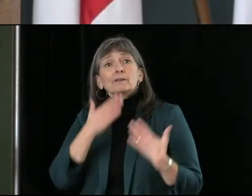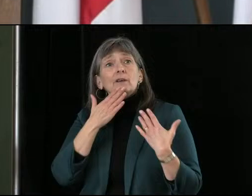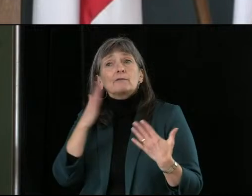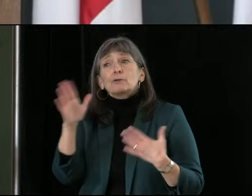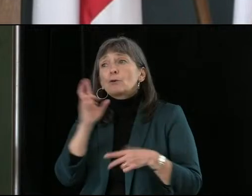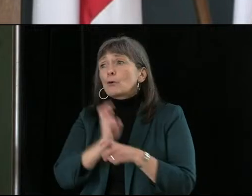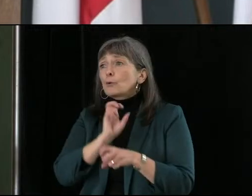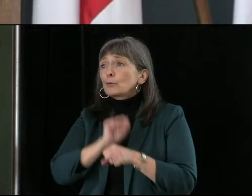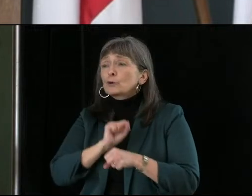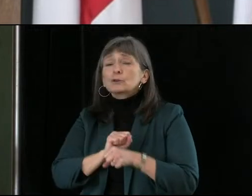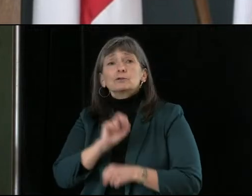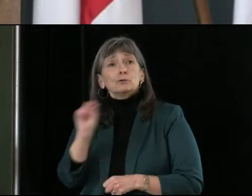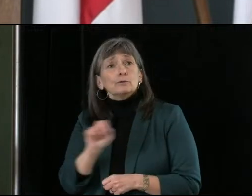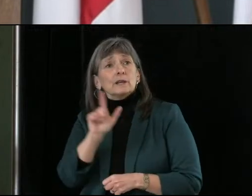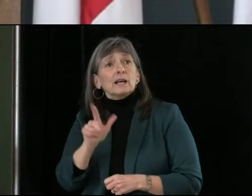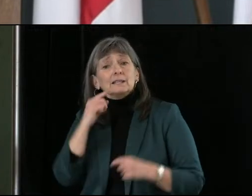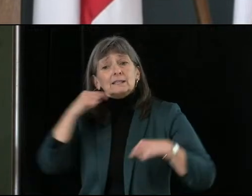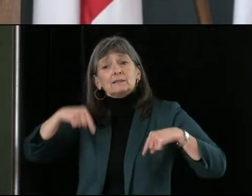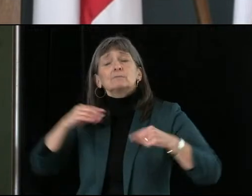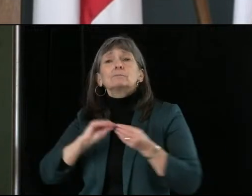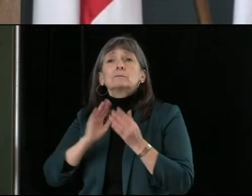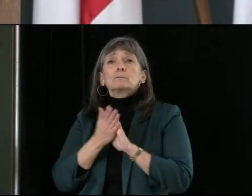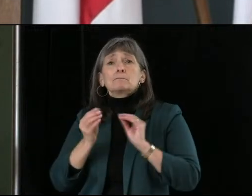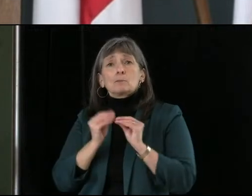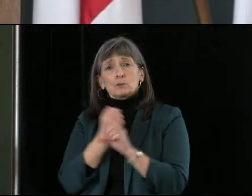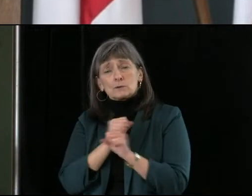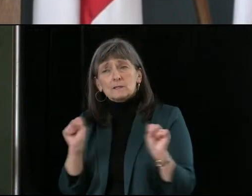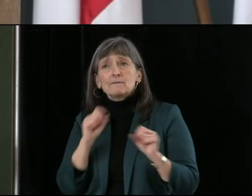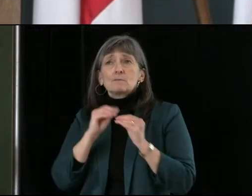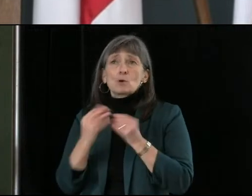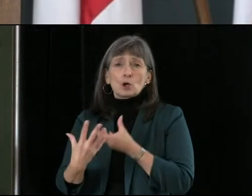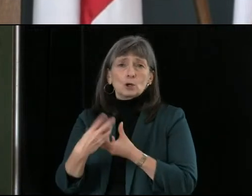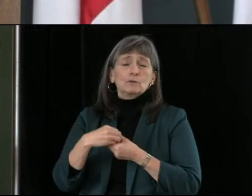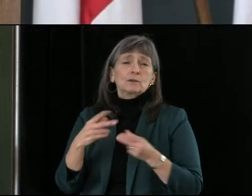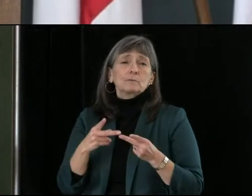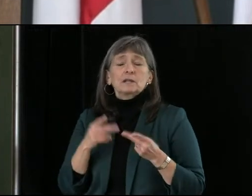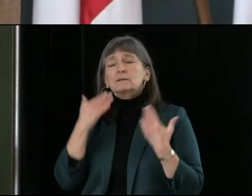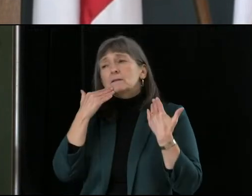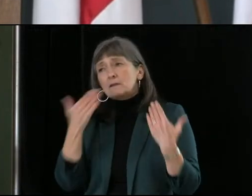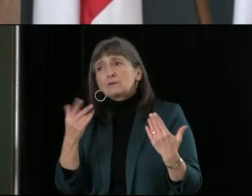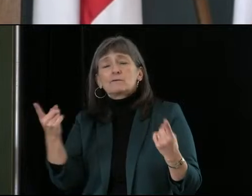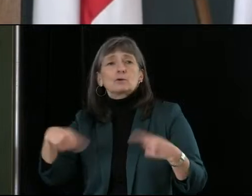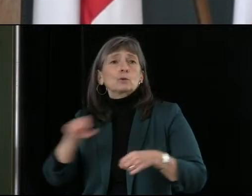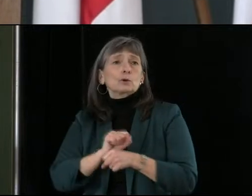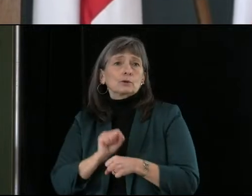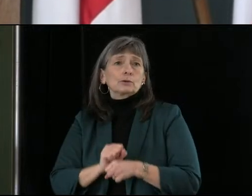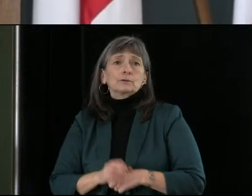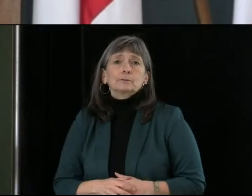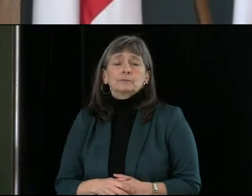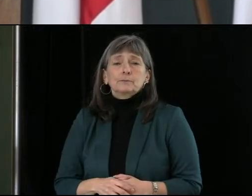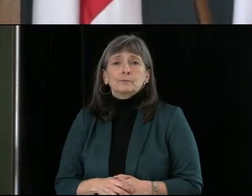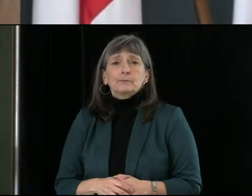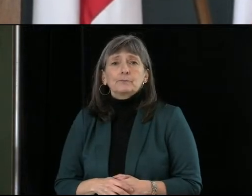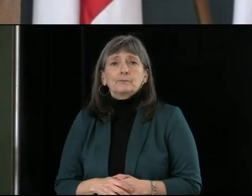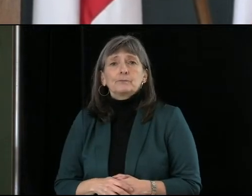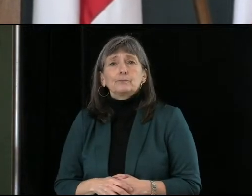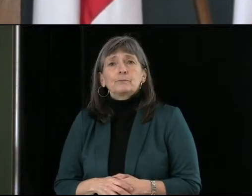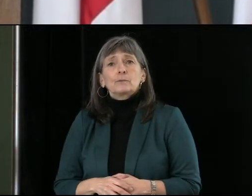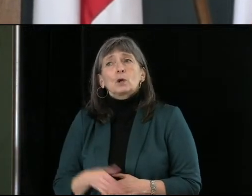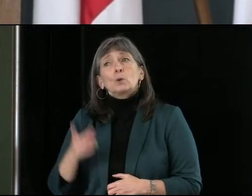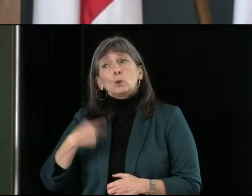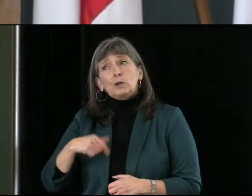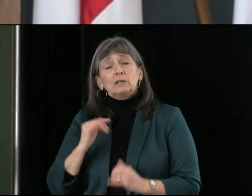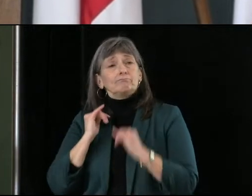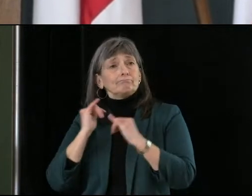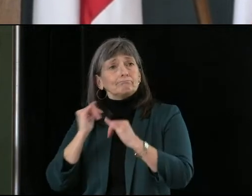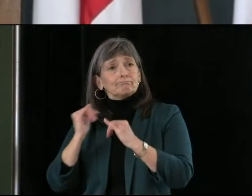dedication to making Newfoundland and Labrador a safer and more inclusive place for everyone. We all share the